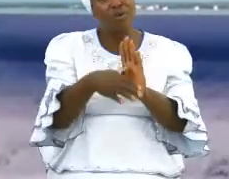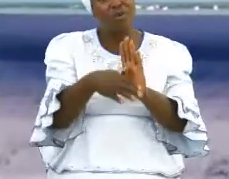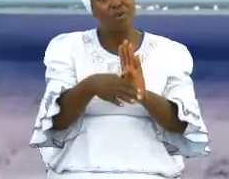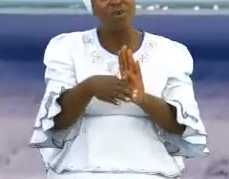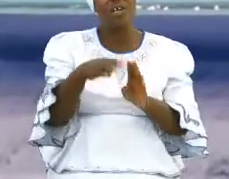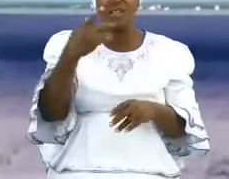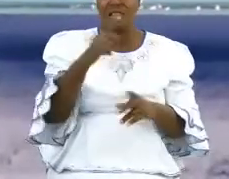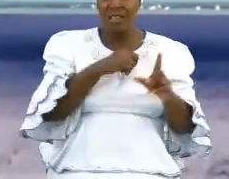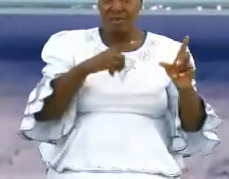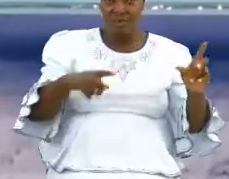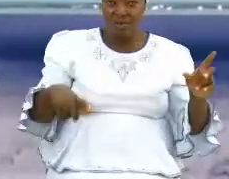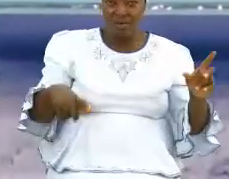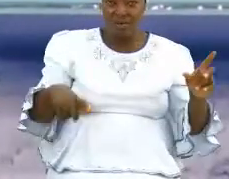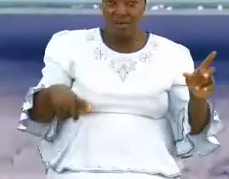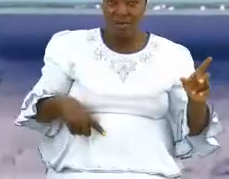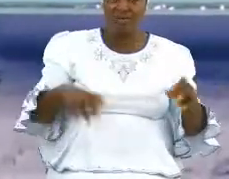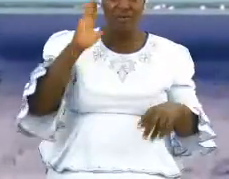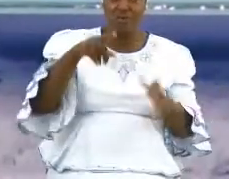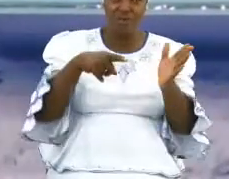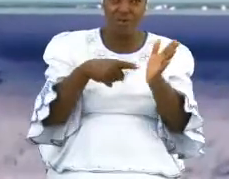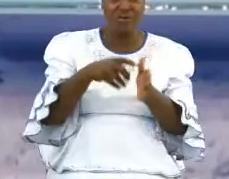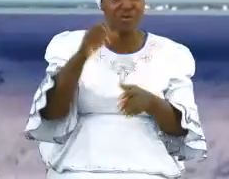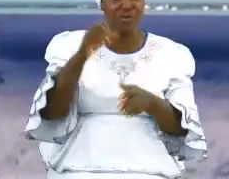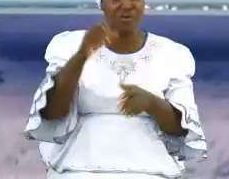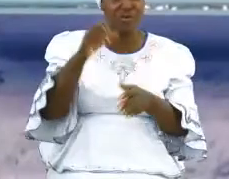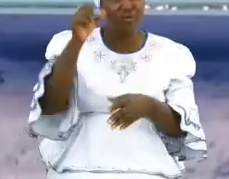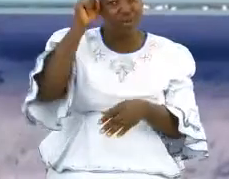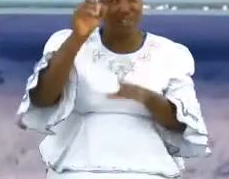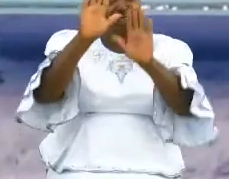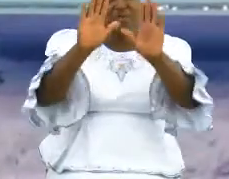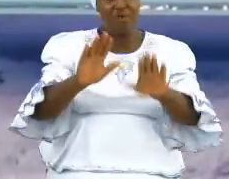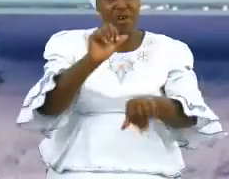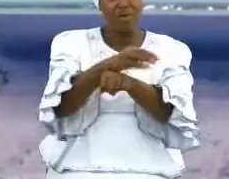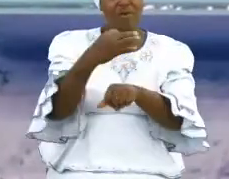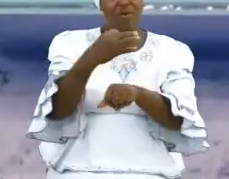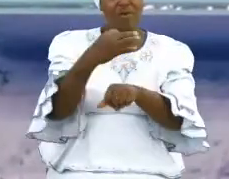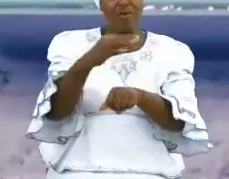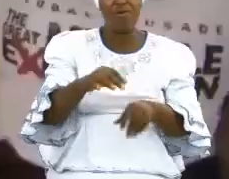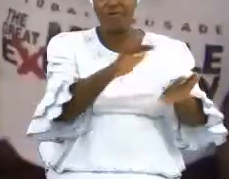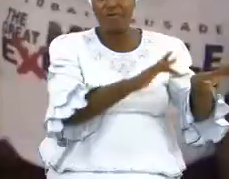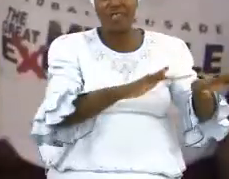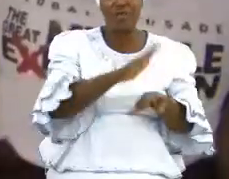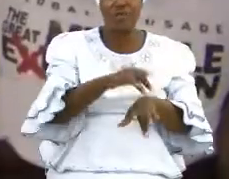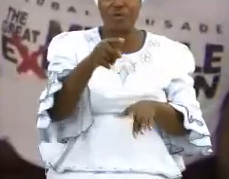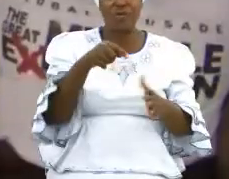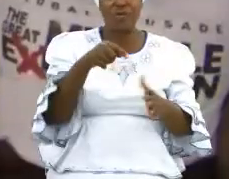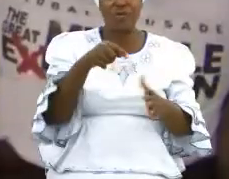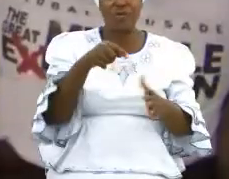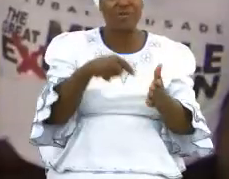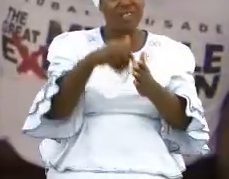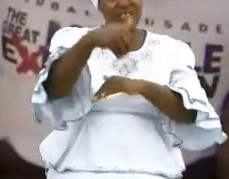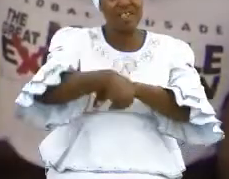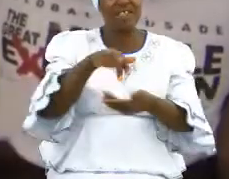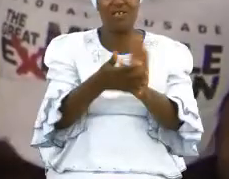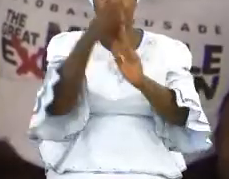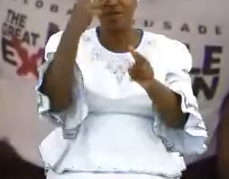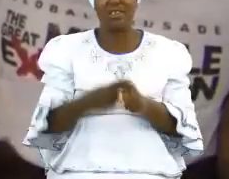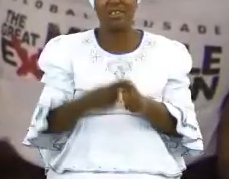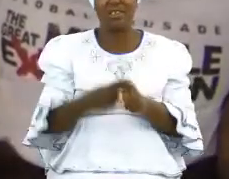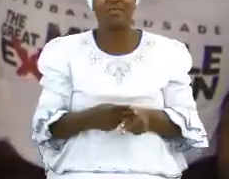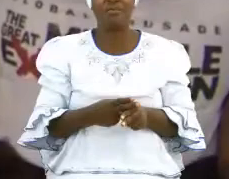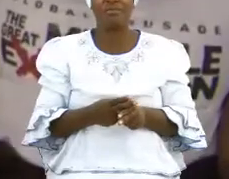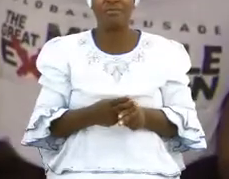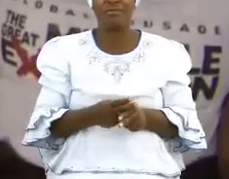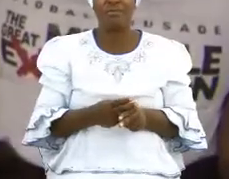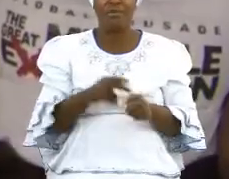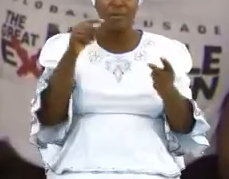Lord will show his miracle of mercy upon you tonight in Jesus' name. We come